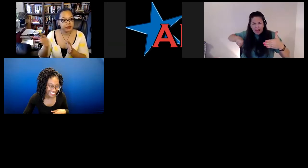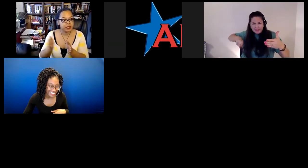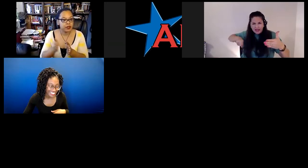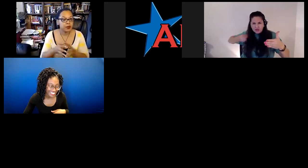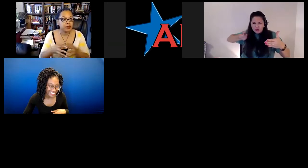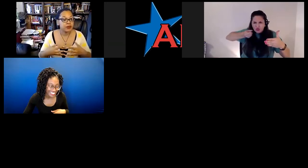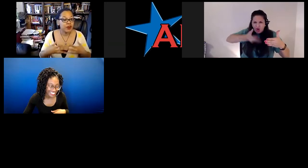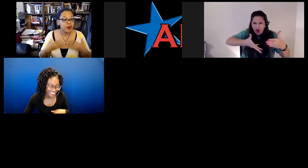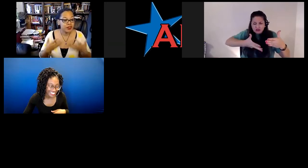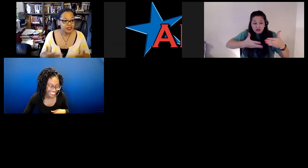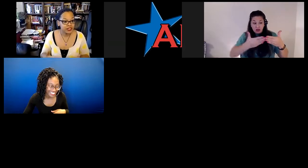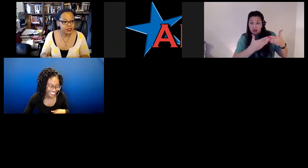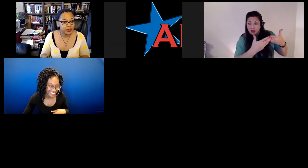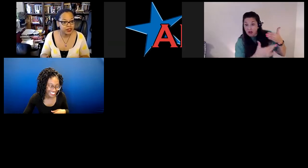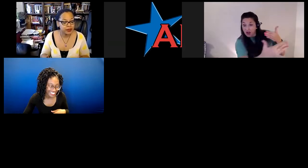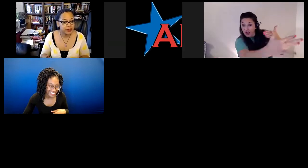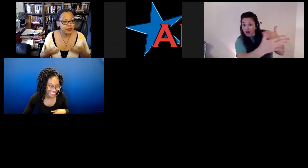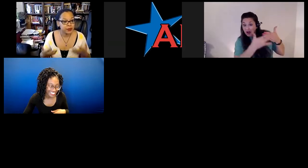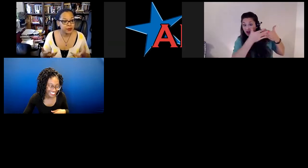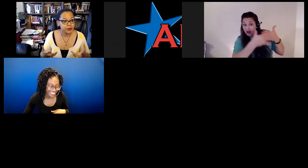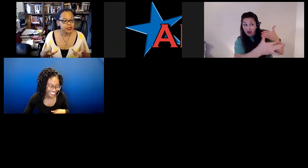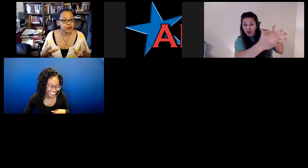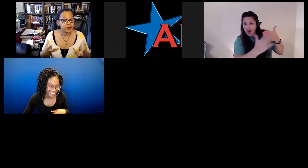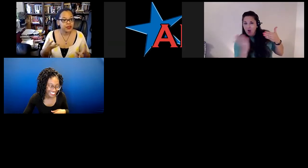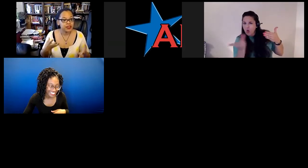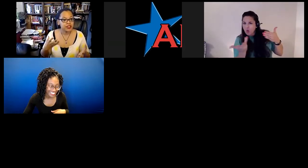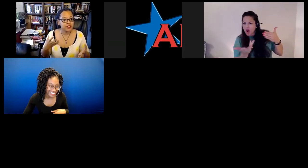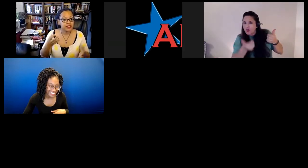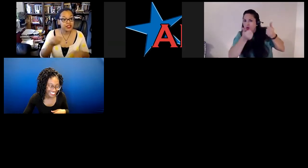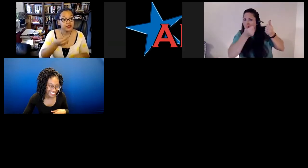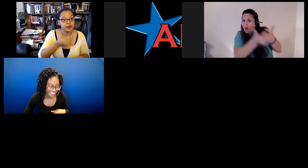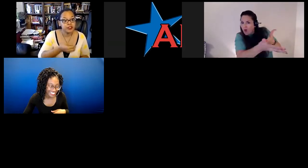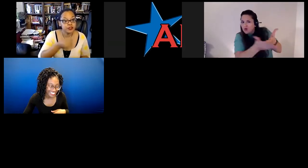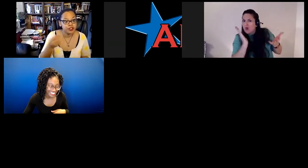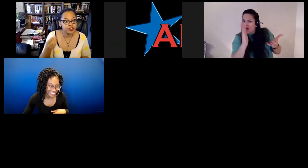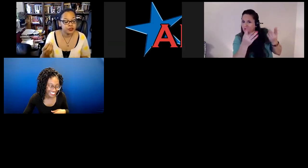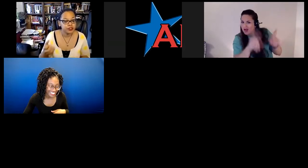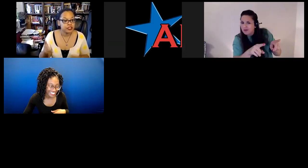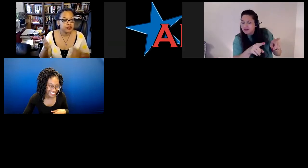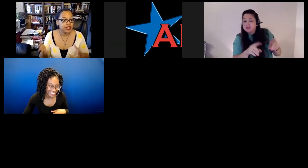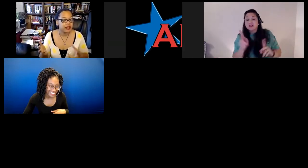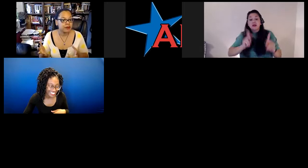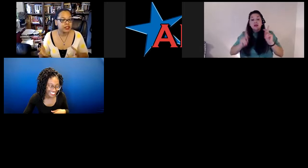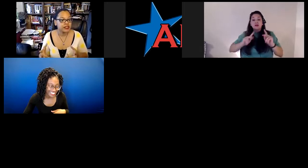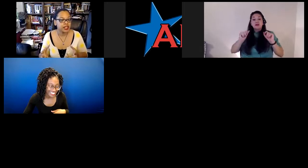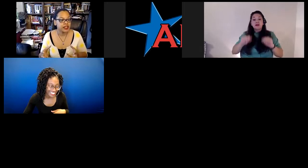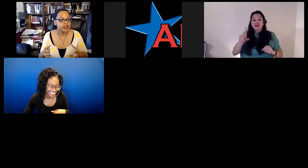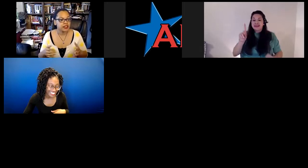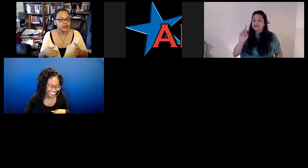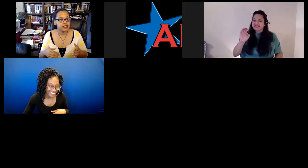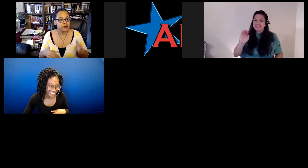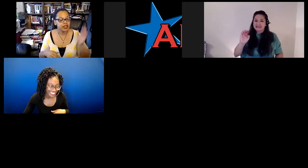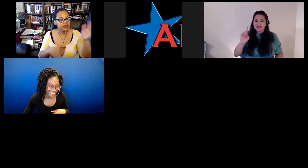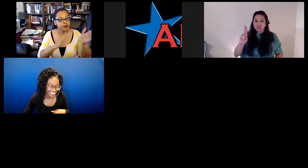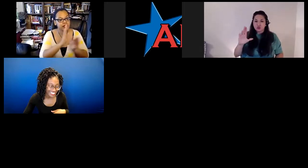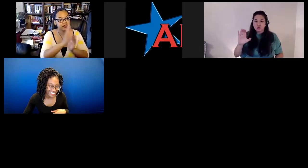downstream? What people often do is they reason forward, or they what they call deduce. So that means that they'll